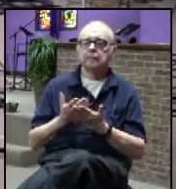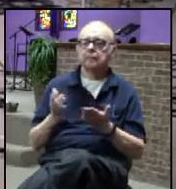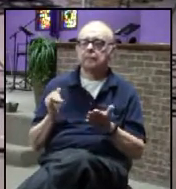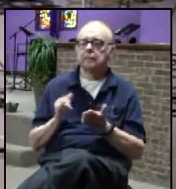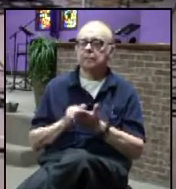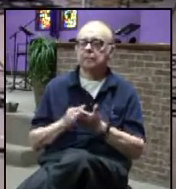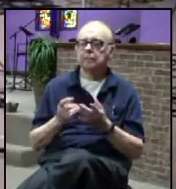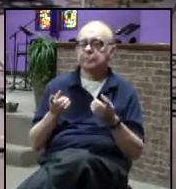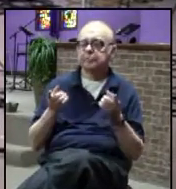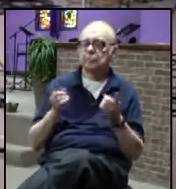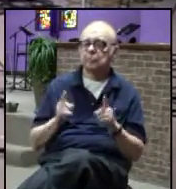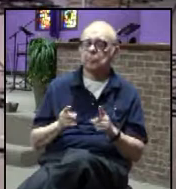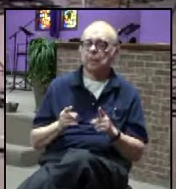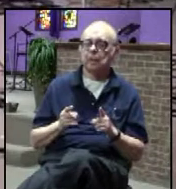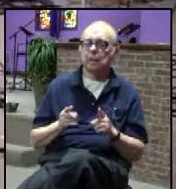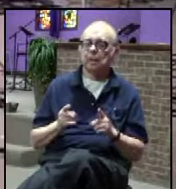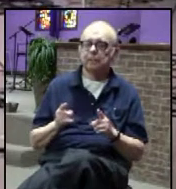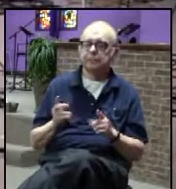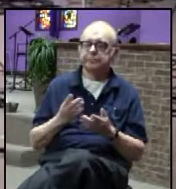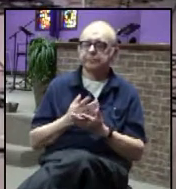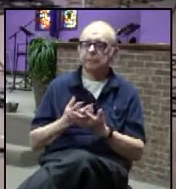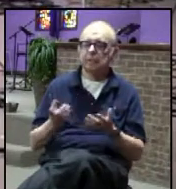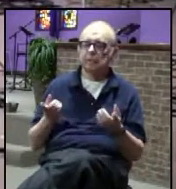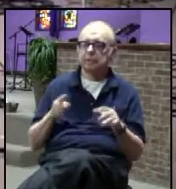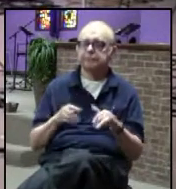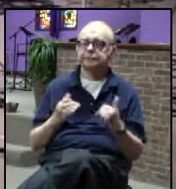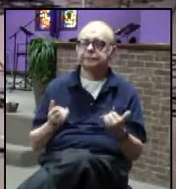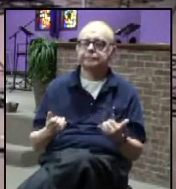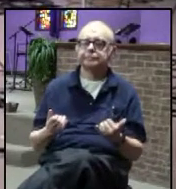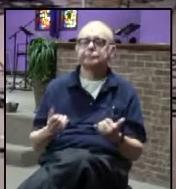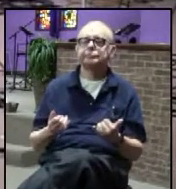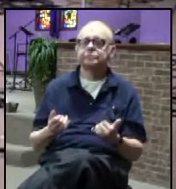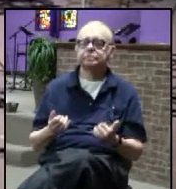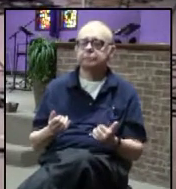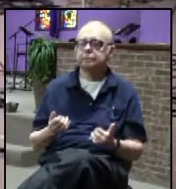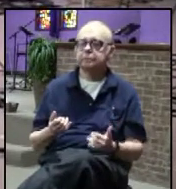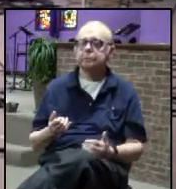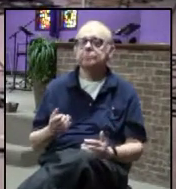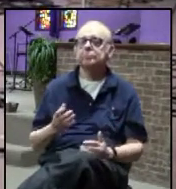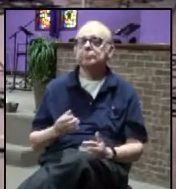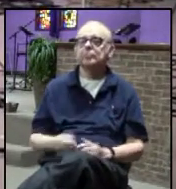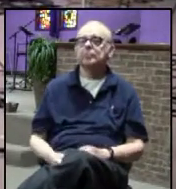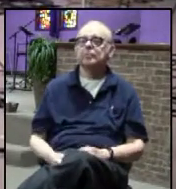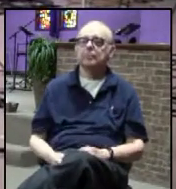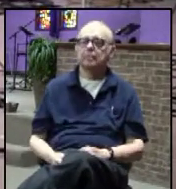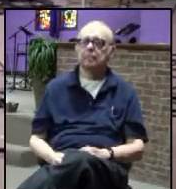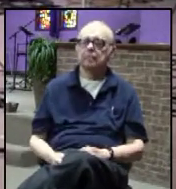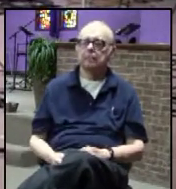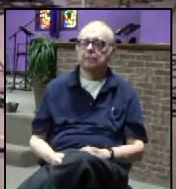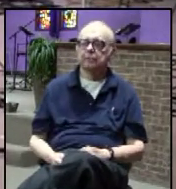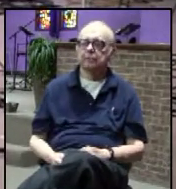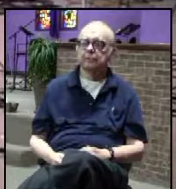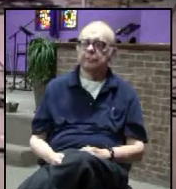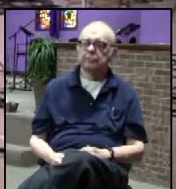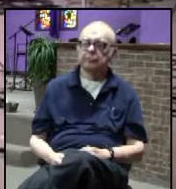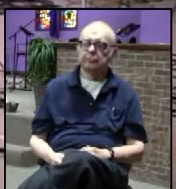that happens, there's two things that are happening right now, and that is this.